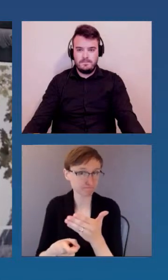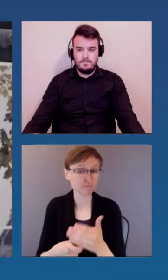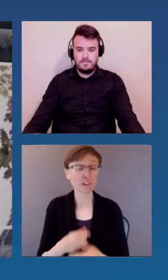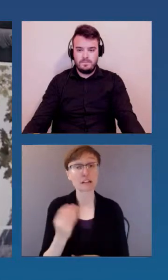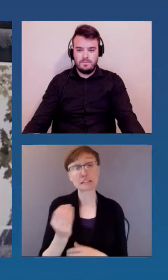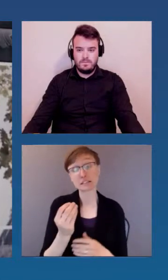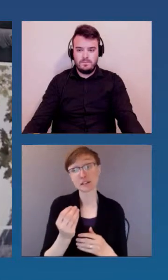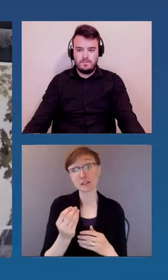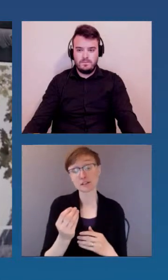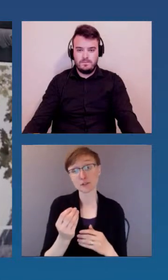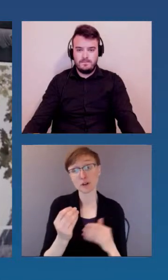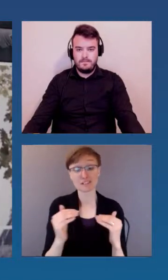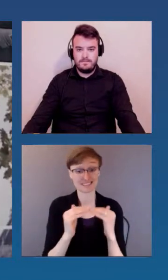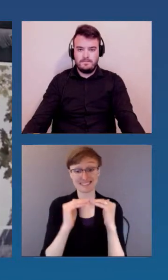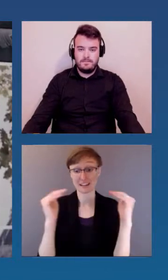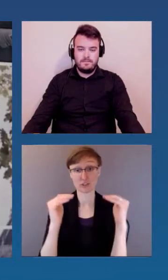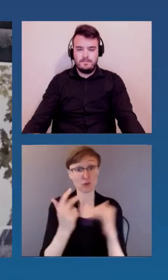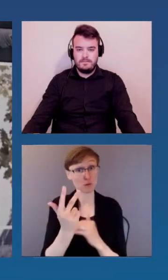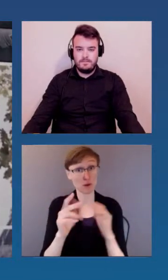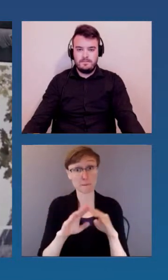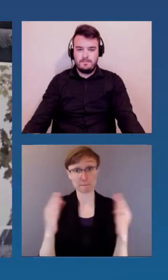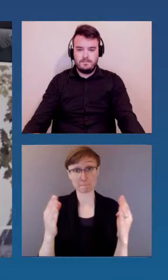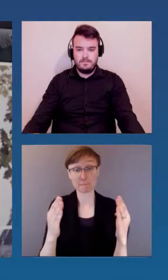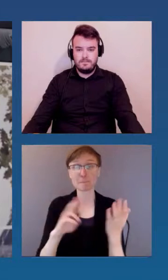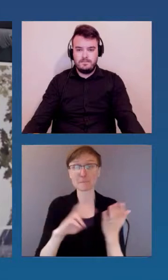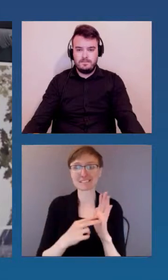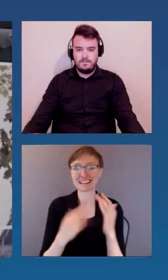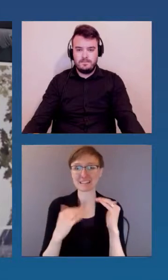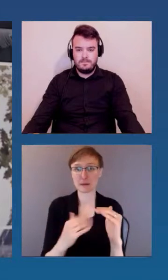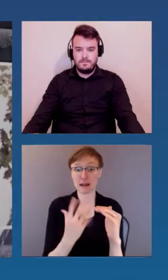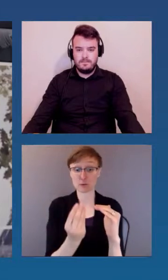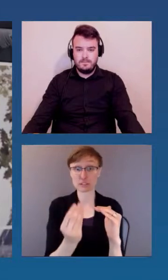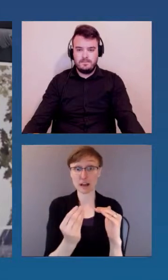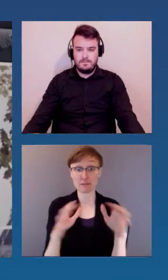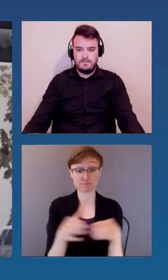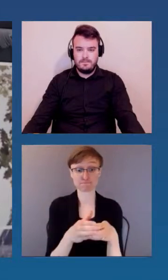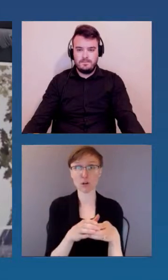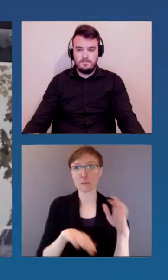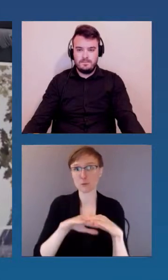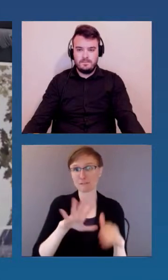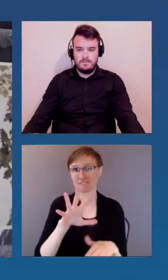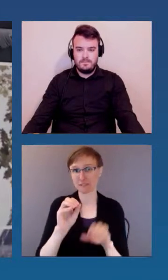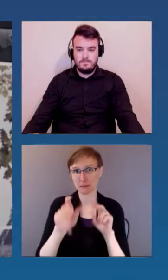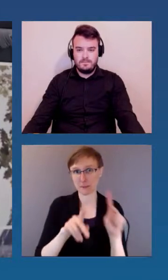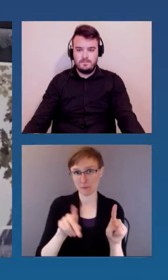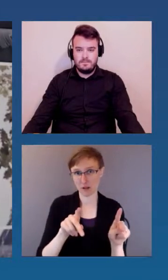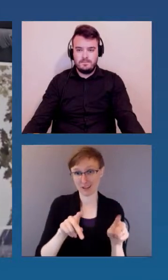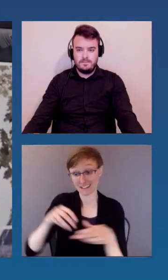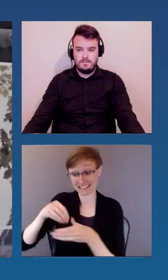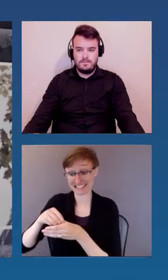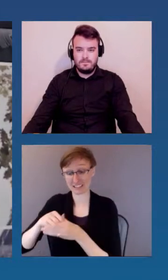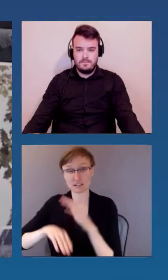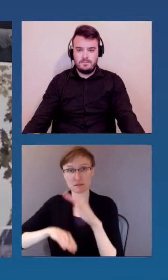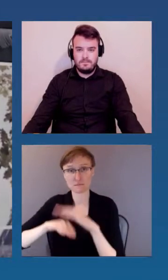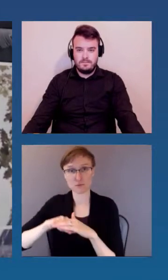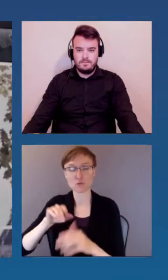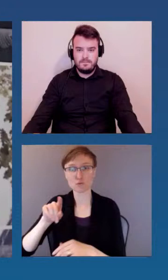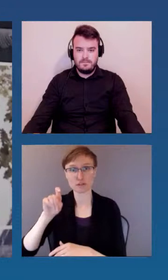noticeably reduced. That said, we are urging those who are returning to follow all the public health guidelines and